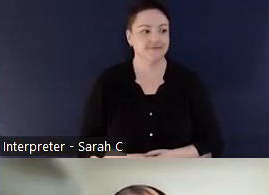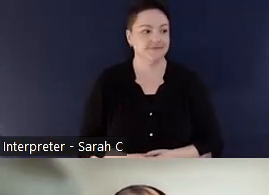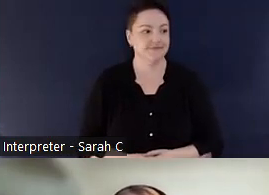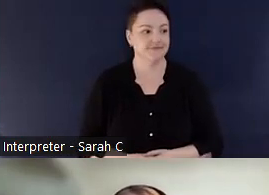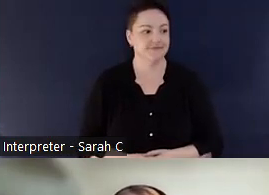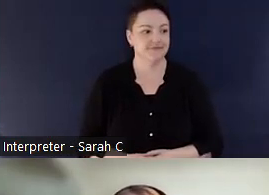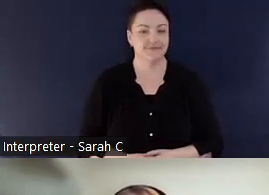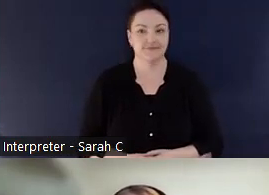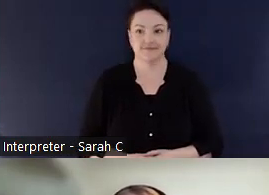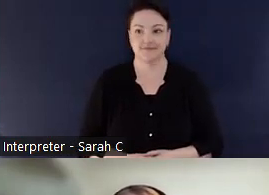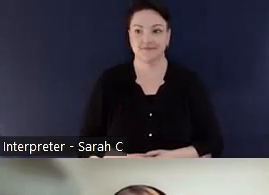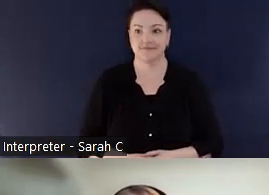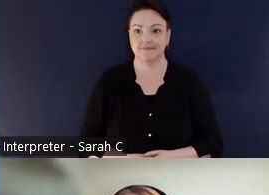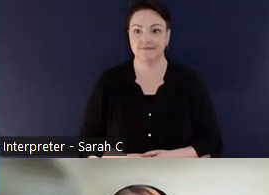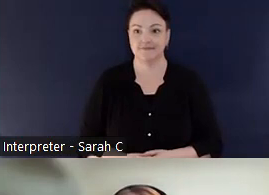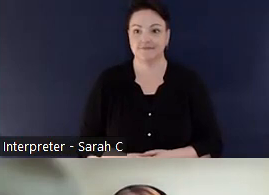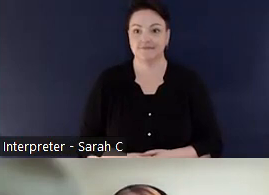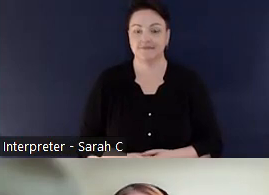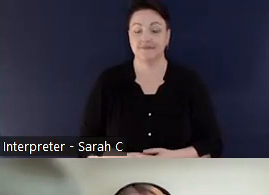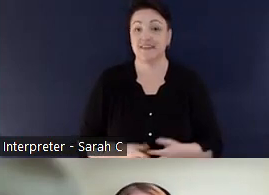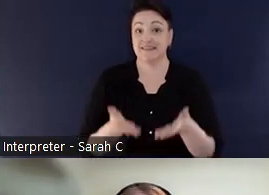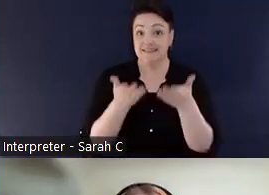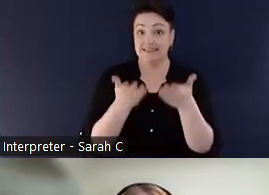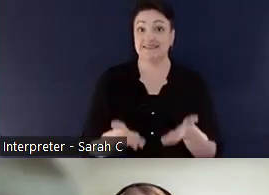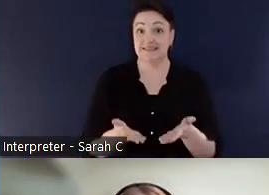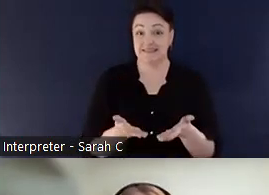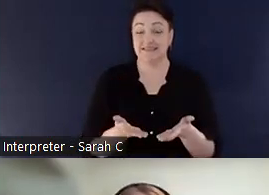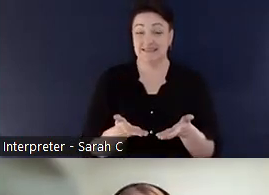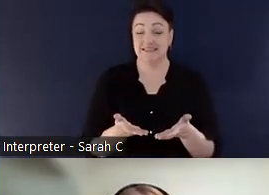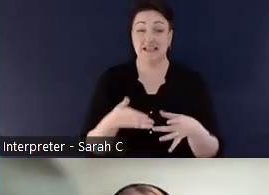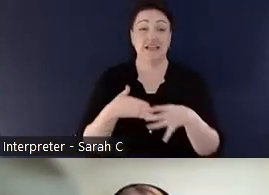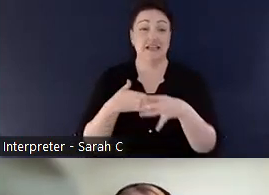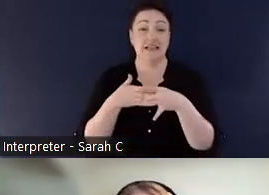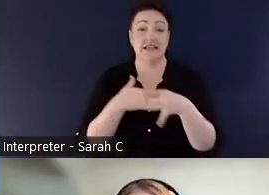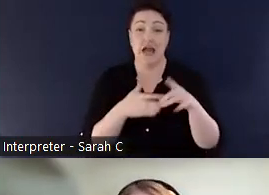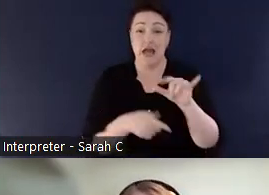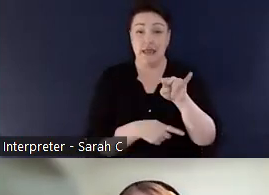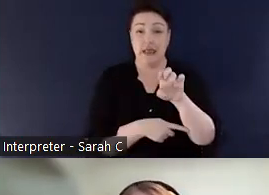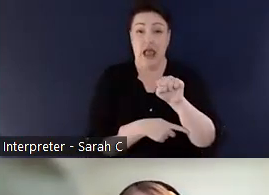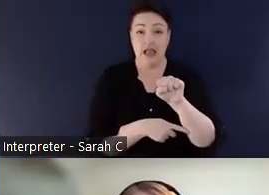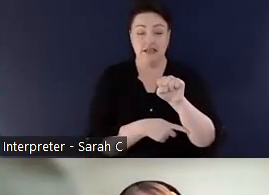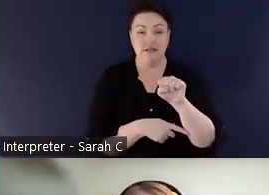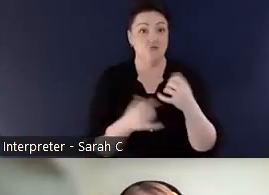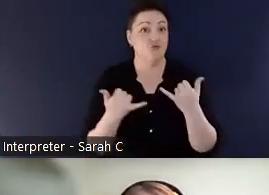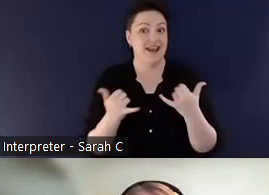These are also draft guidelines still, correct?